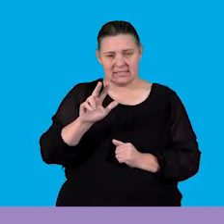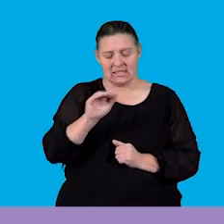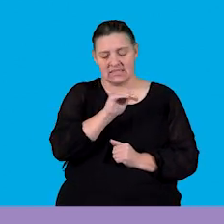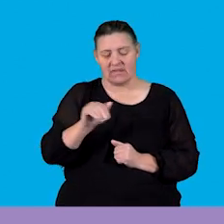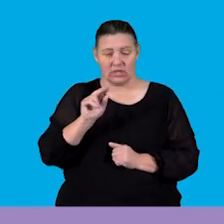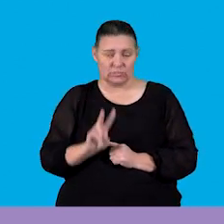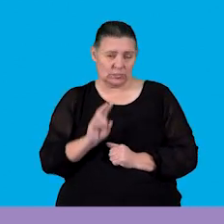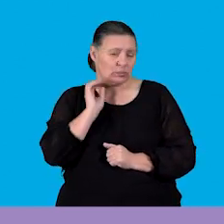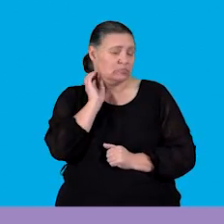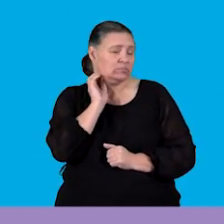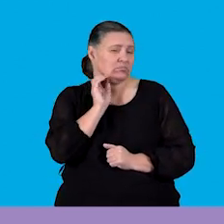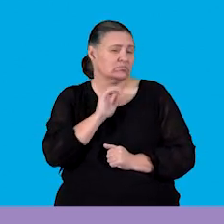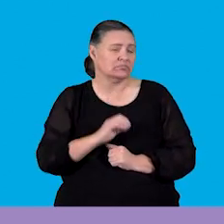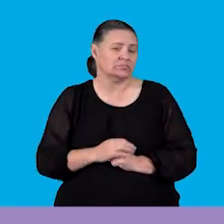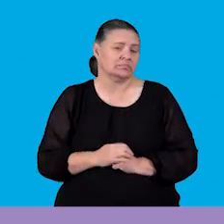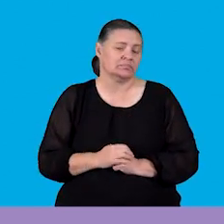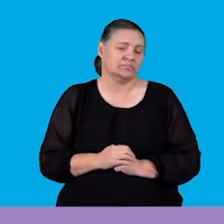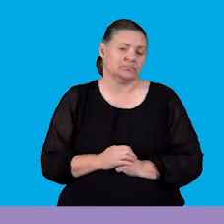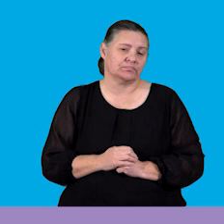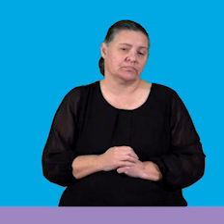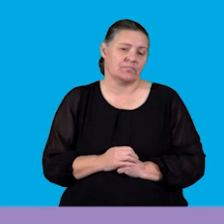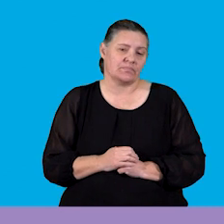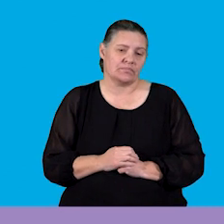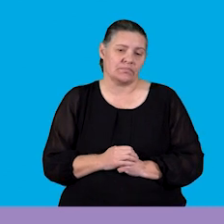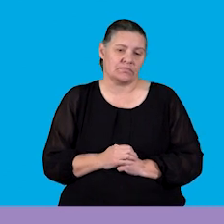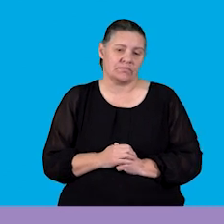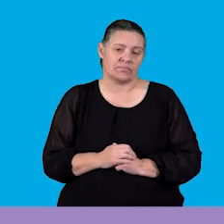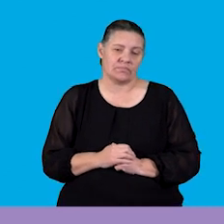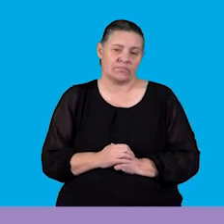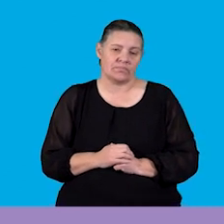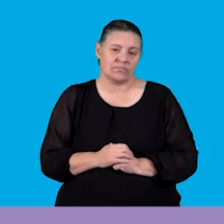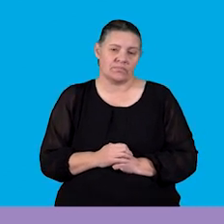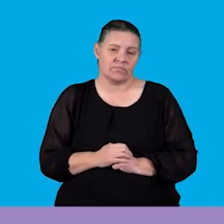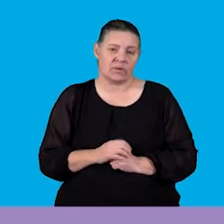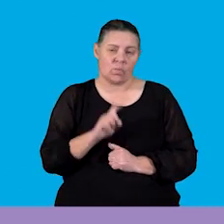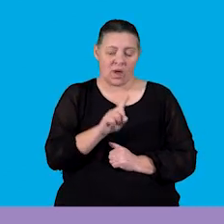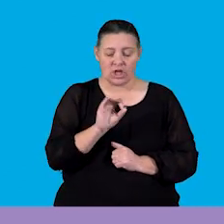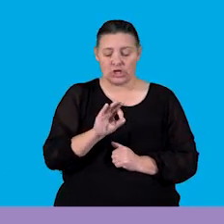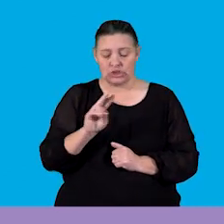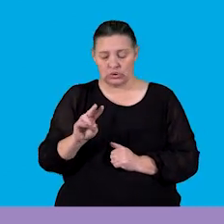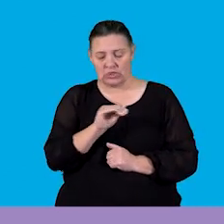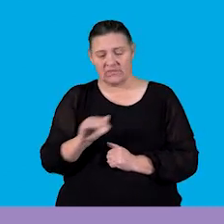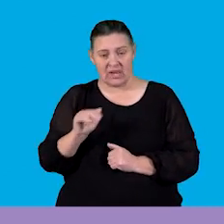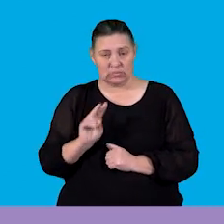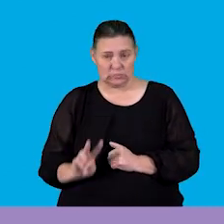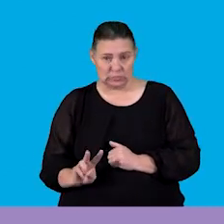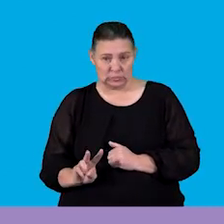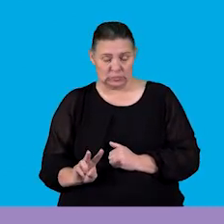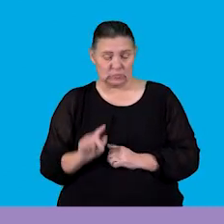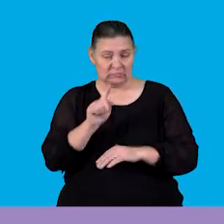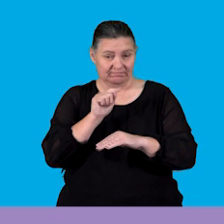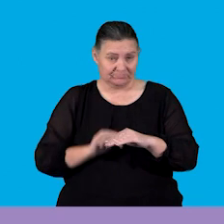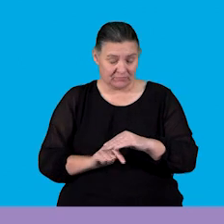them, and that sum is the one that we have calculated there, that is 138 degrees, and we are